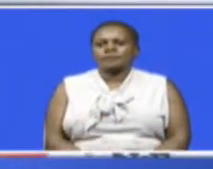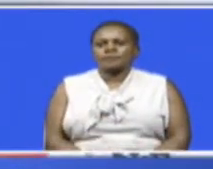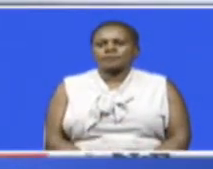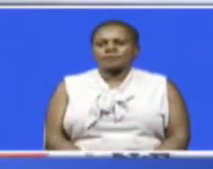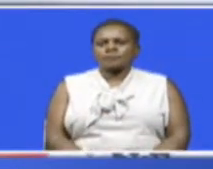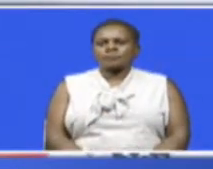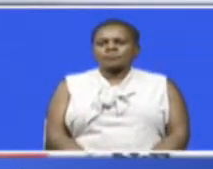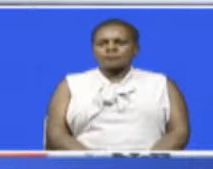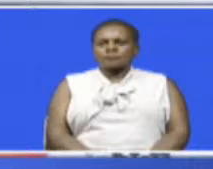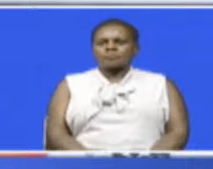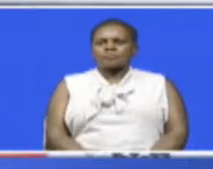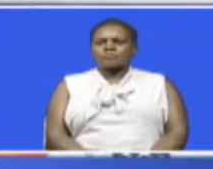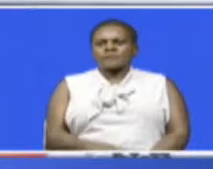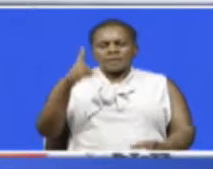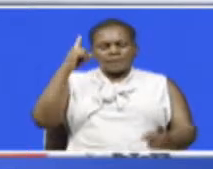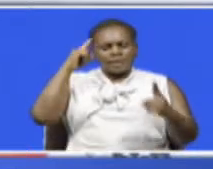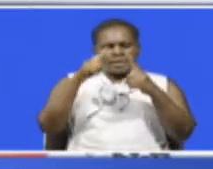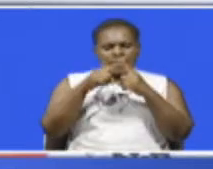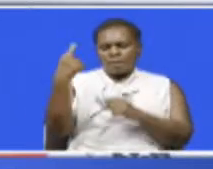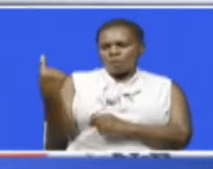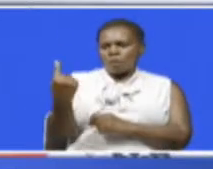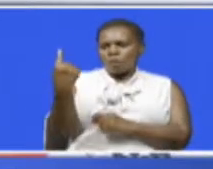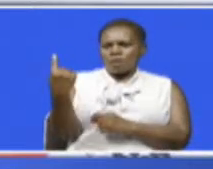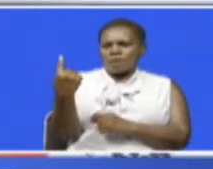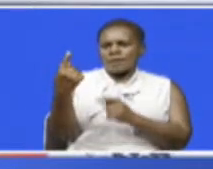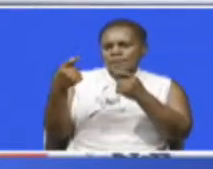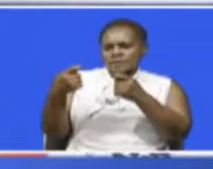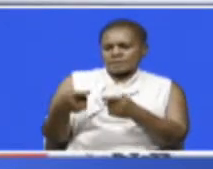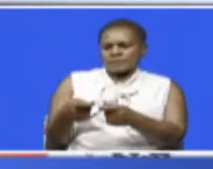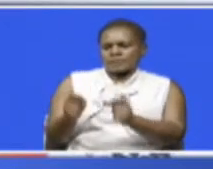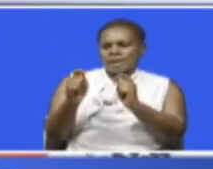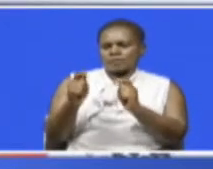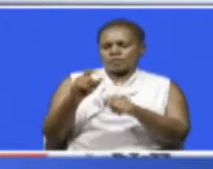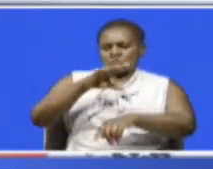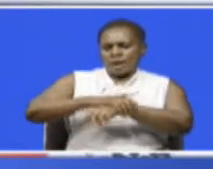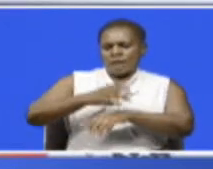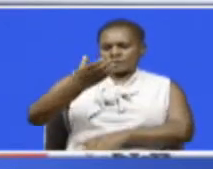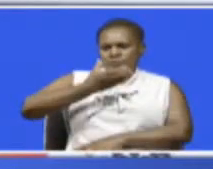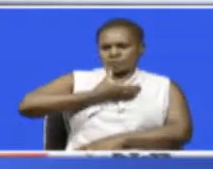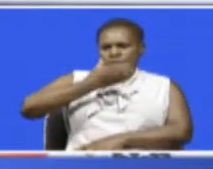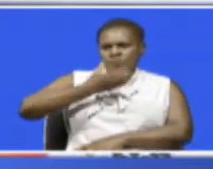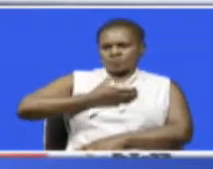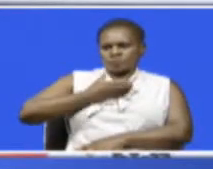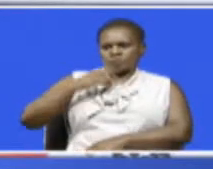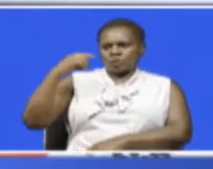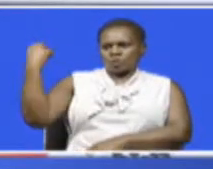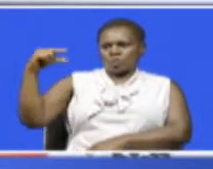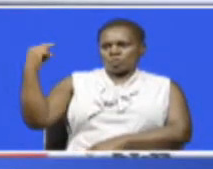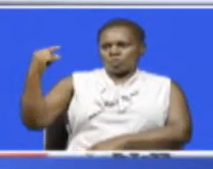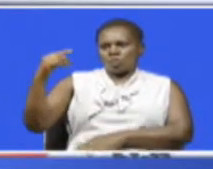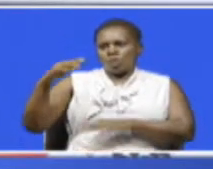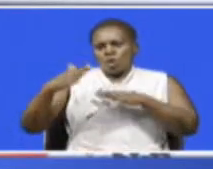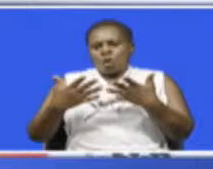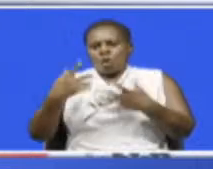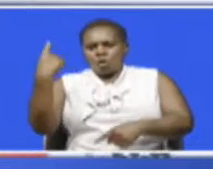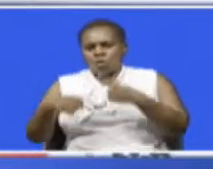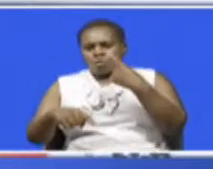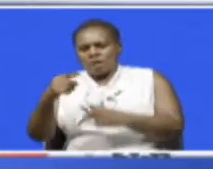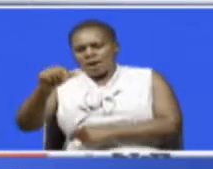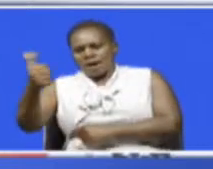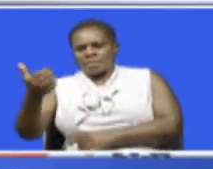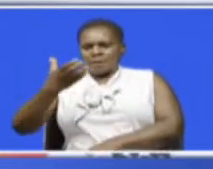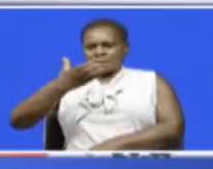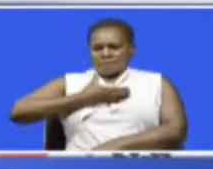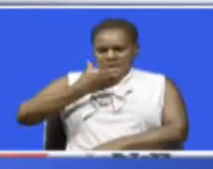Run for the aim of only trying to win a medal, trying to win a gold medal, or maybe try to win another